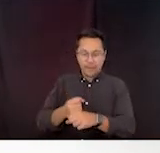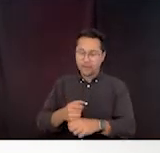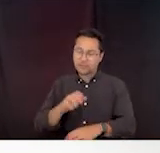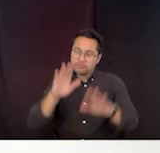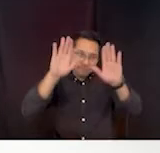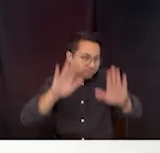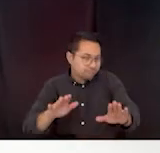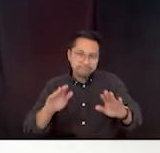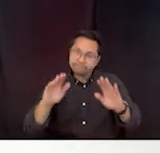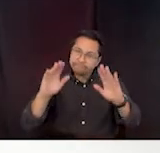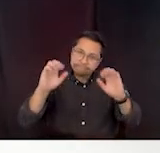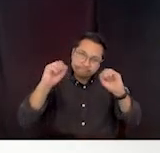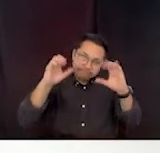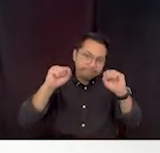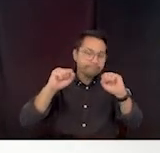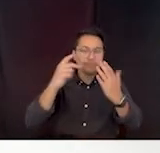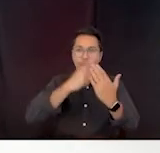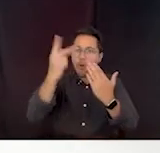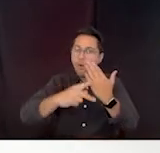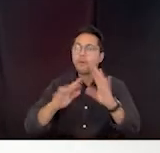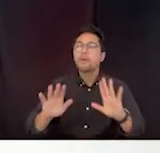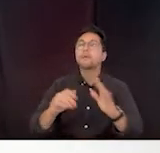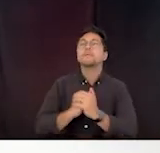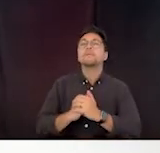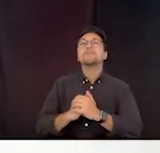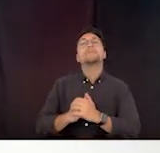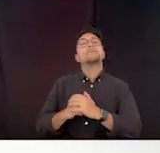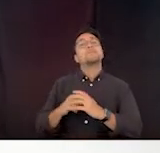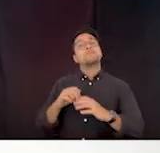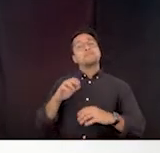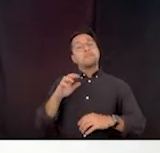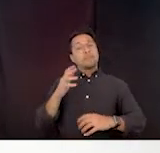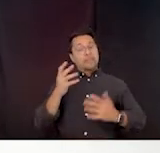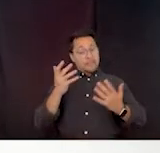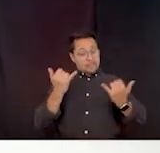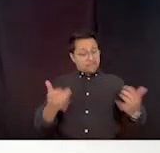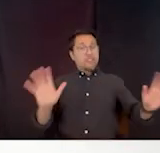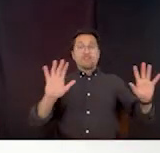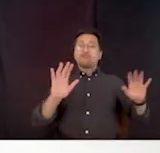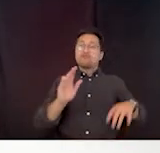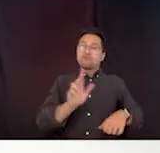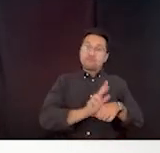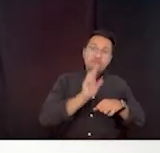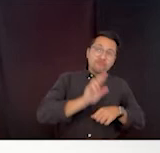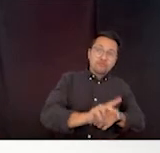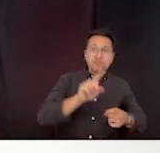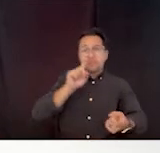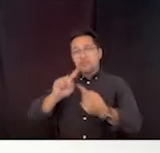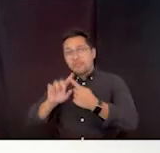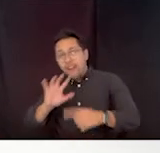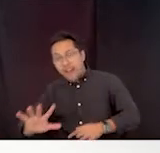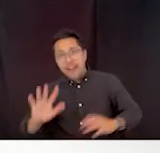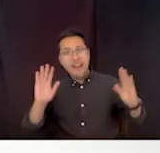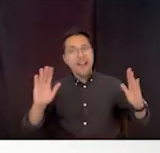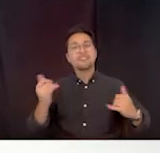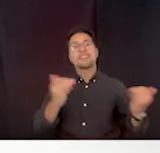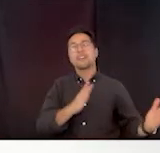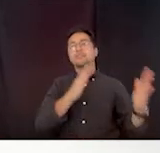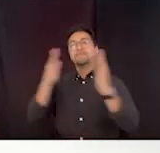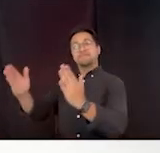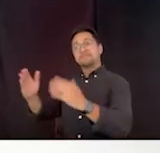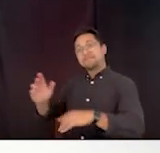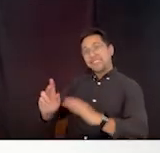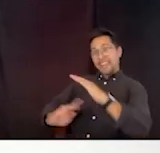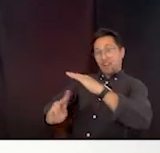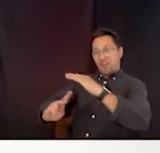It's a wonderful, wonderful program. So now that our children have gone through that 3 to 5 year range, it's time for kindergarten. It's exciting and nervous